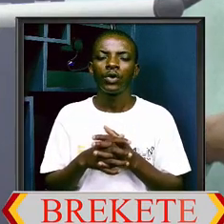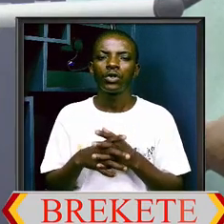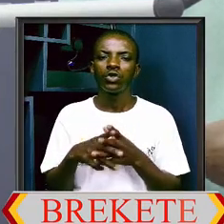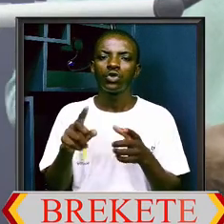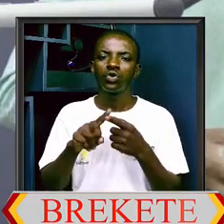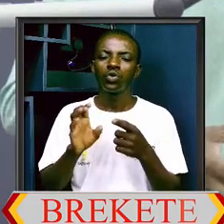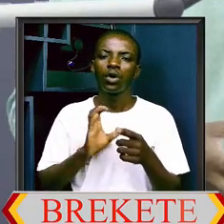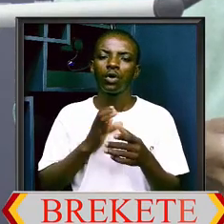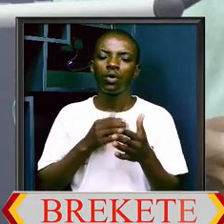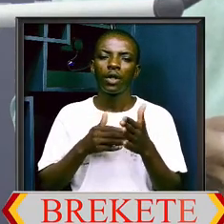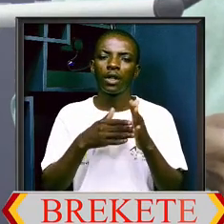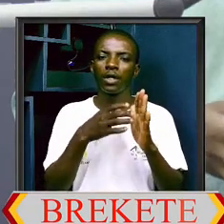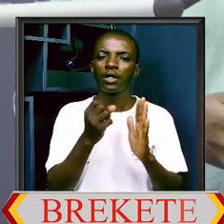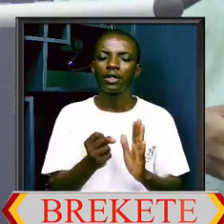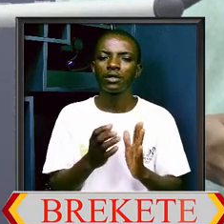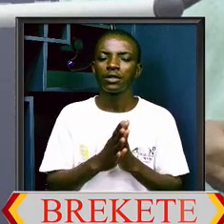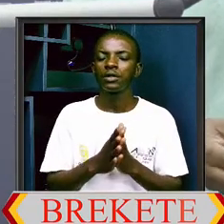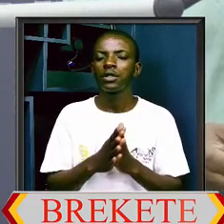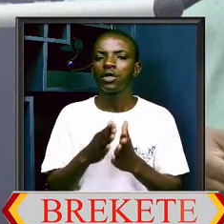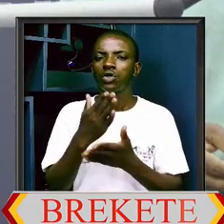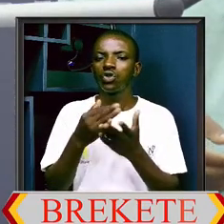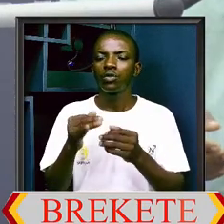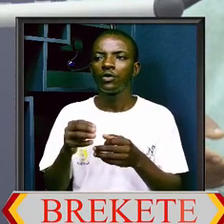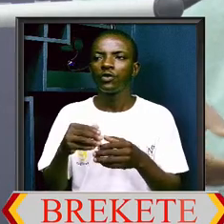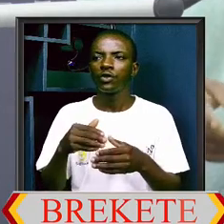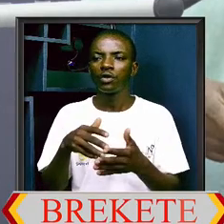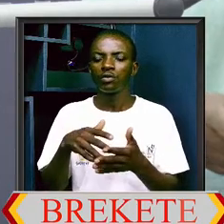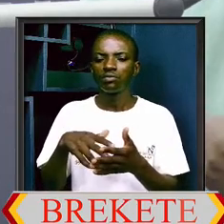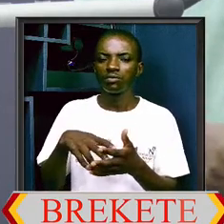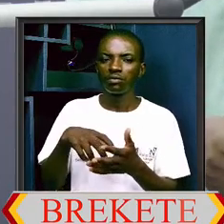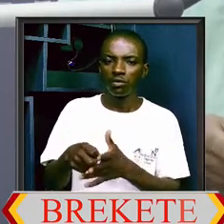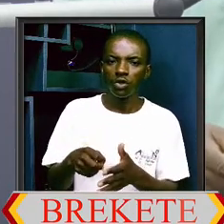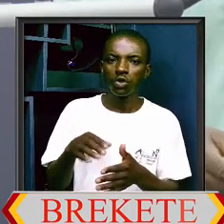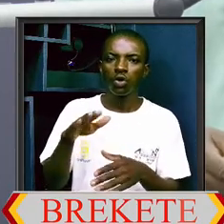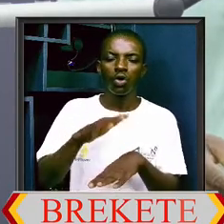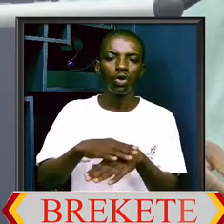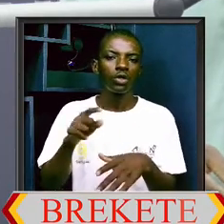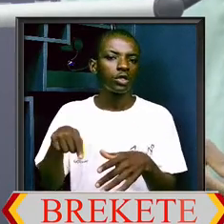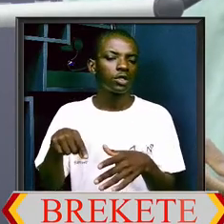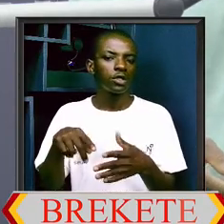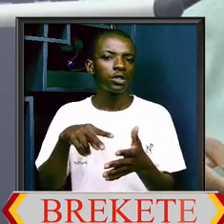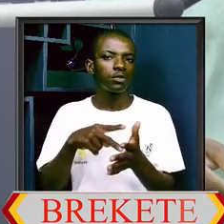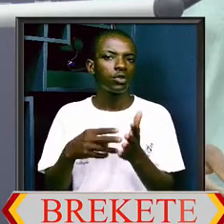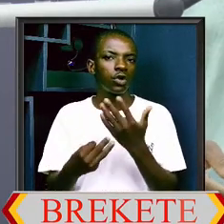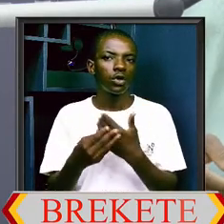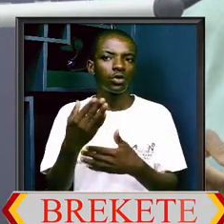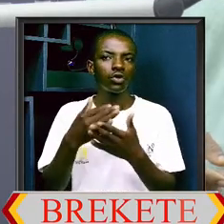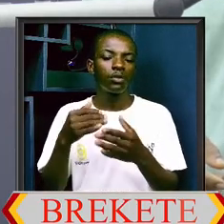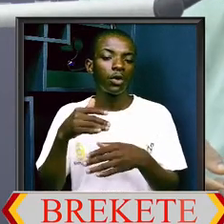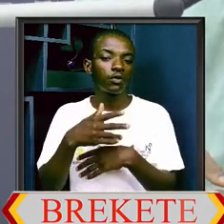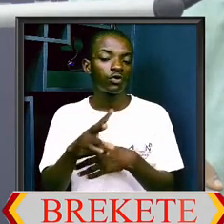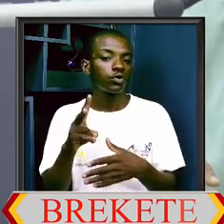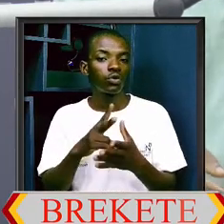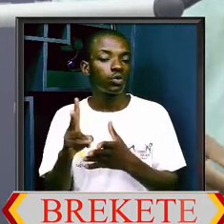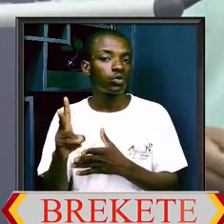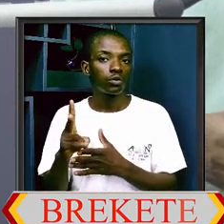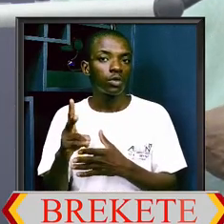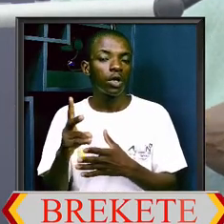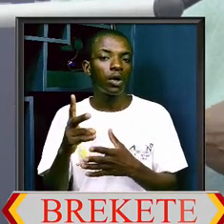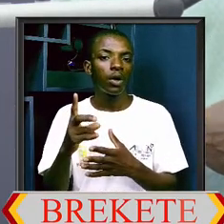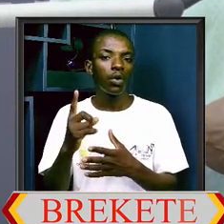to our leaders some of them will stumble on this program after one week some after 2 weeks some after